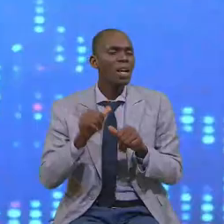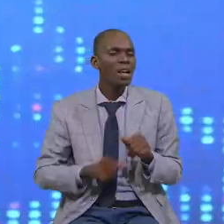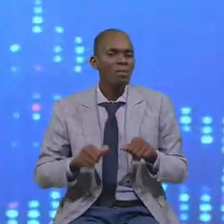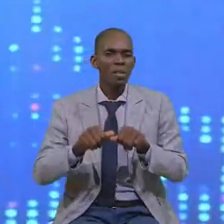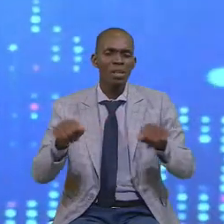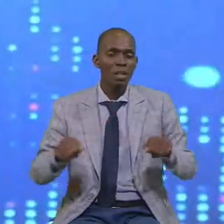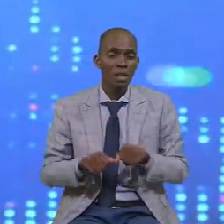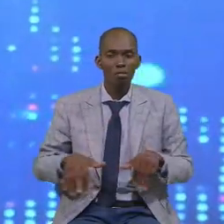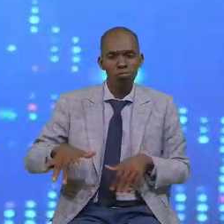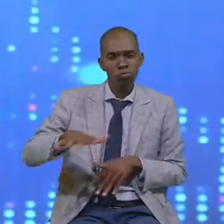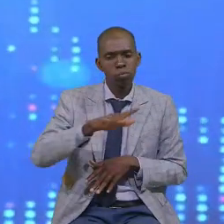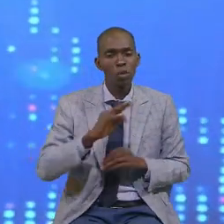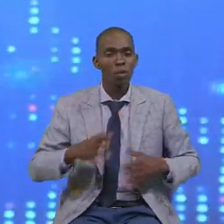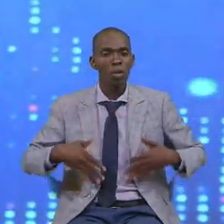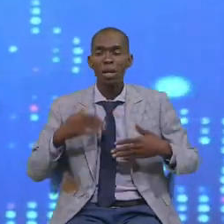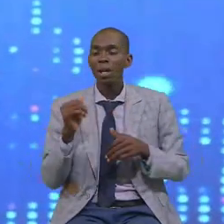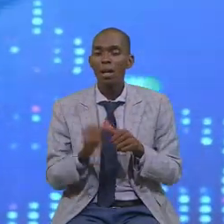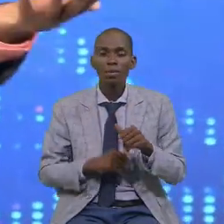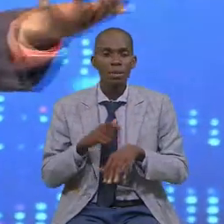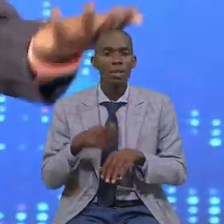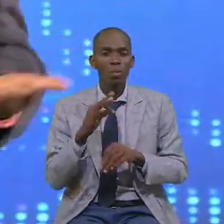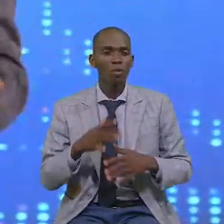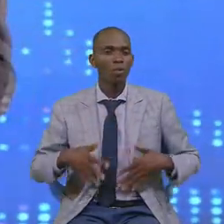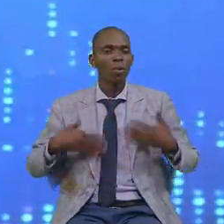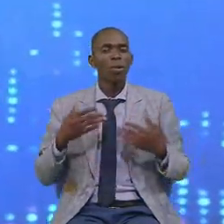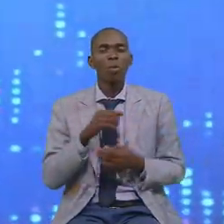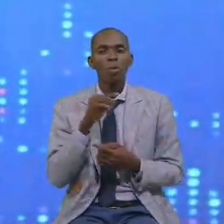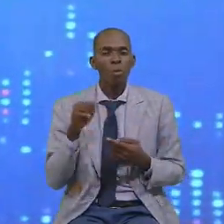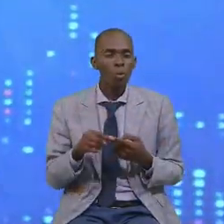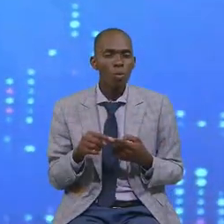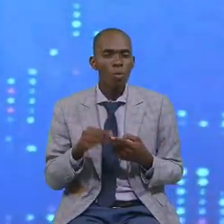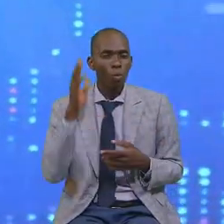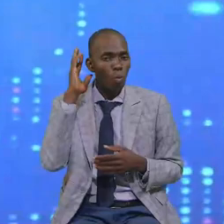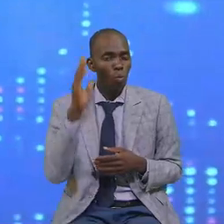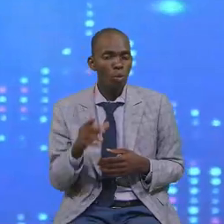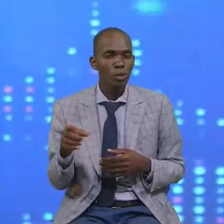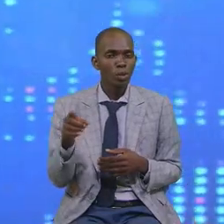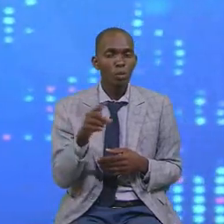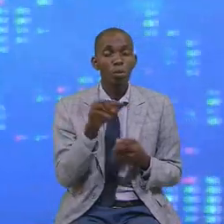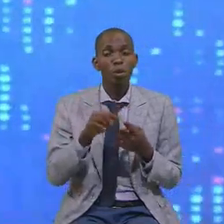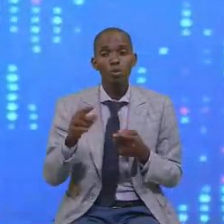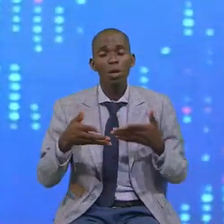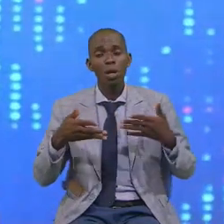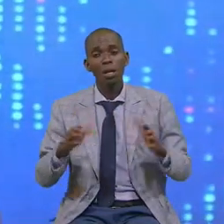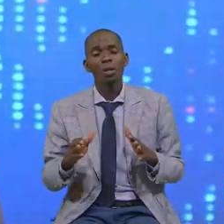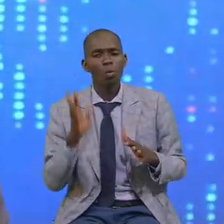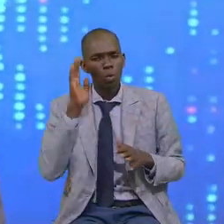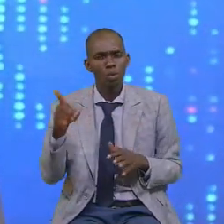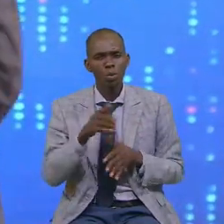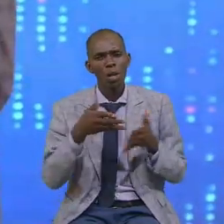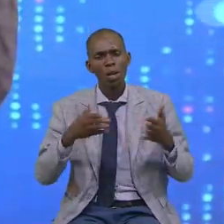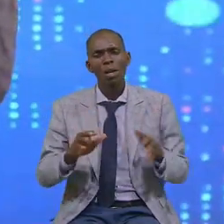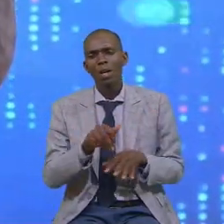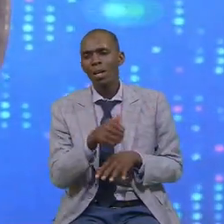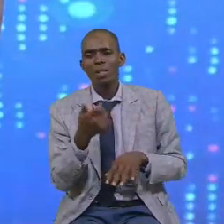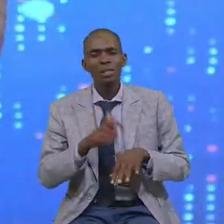every season of your life. Will you allow any season to be empty, to be vacant, to